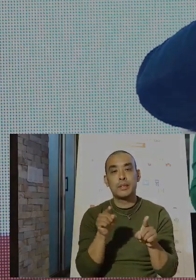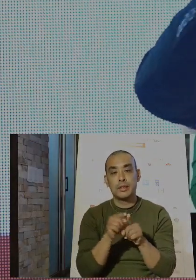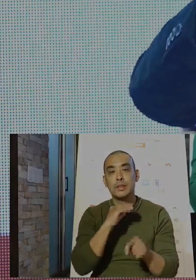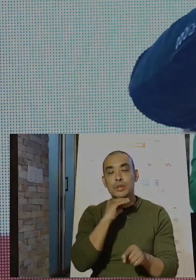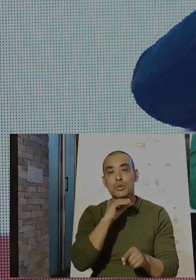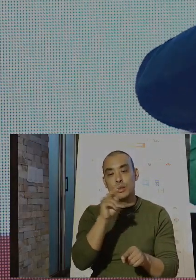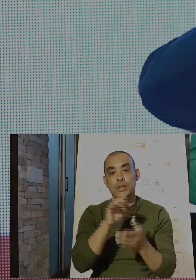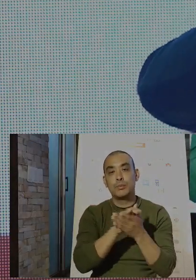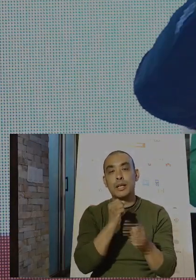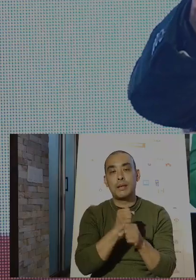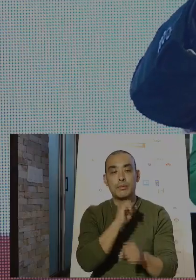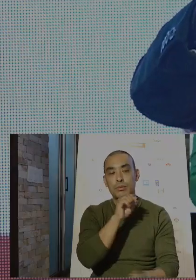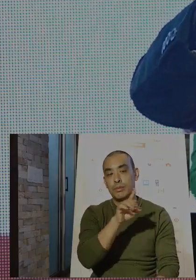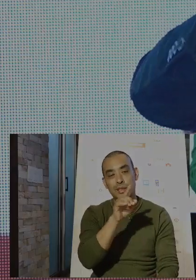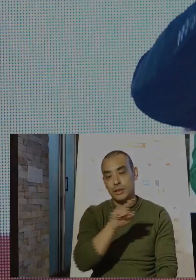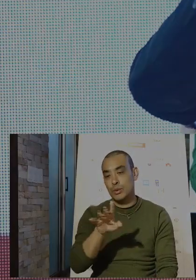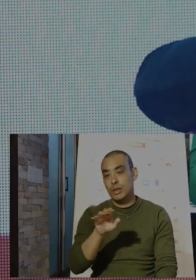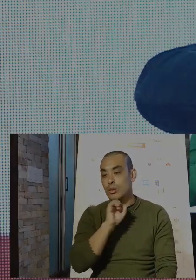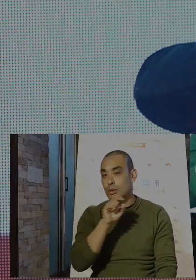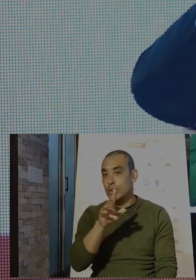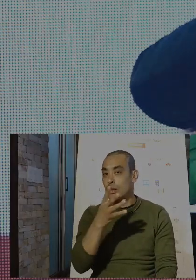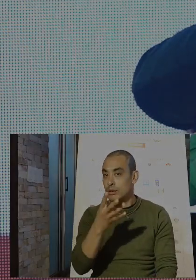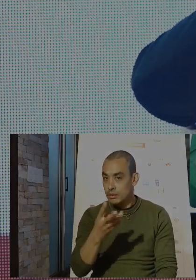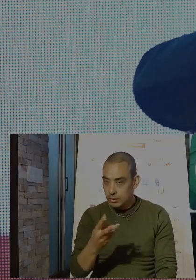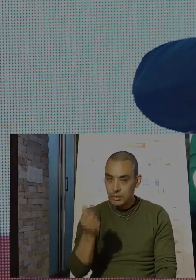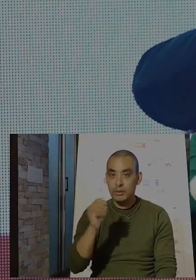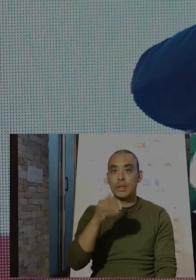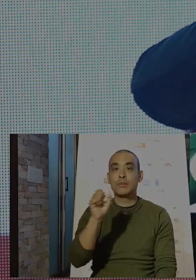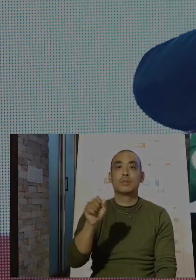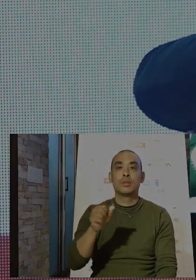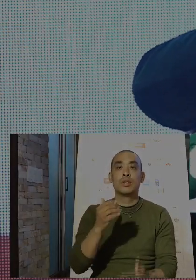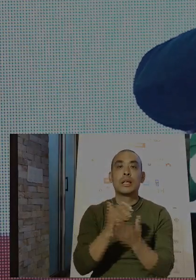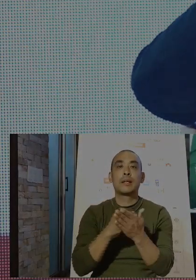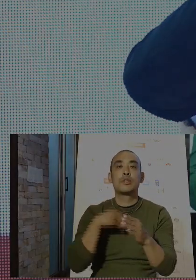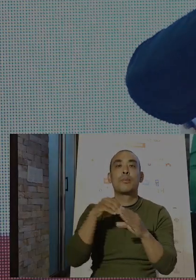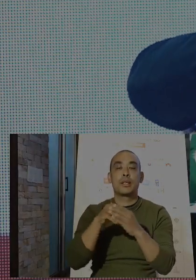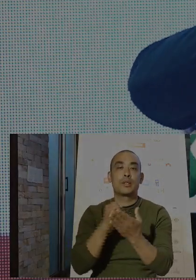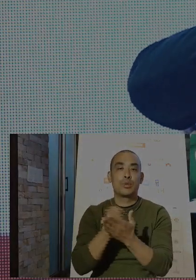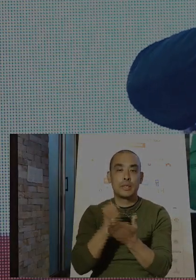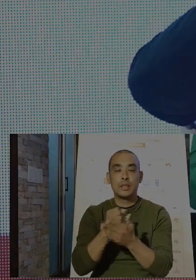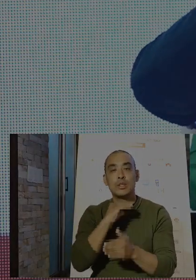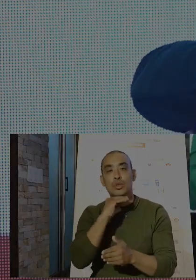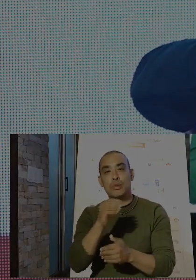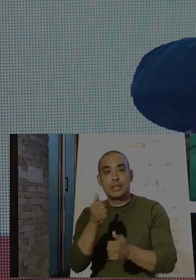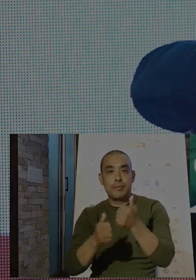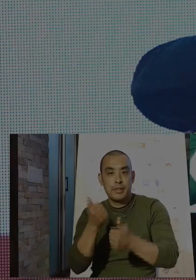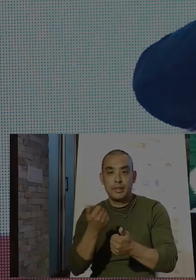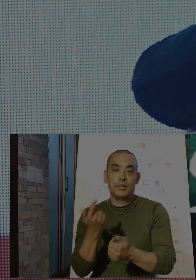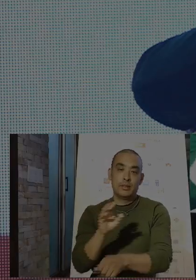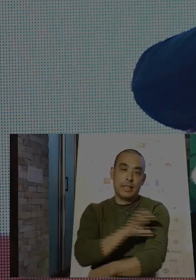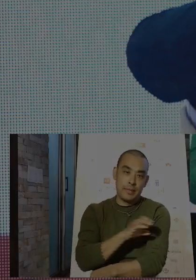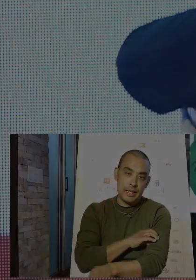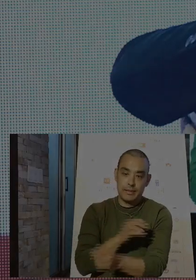age group is 10 to 19 years. Once they cross the 19 years, we keep them engaging in the programming process as a youth champions, as a mentor,